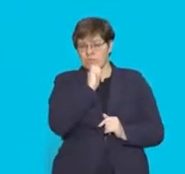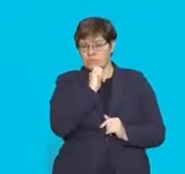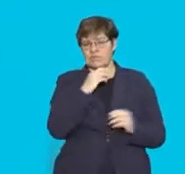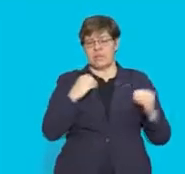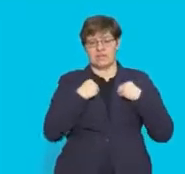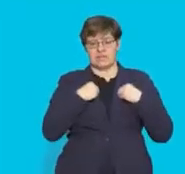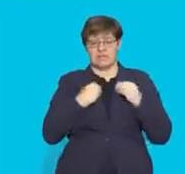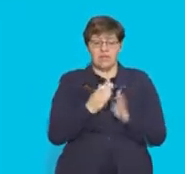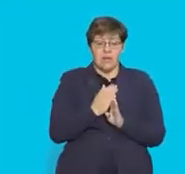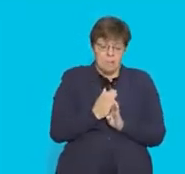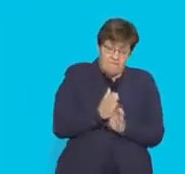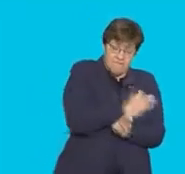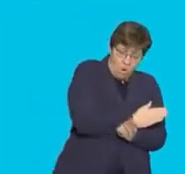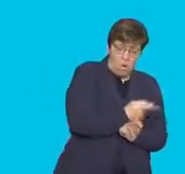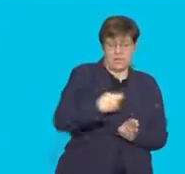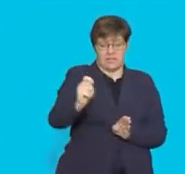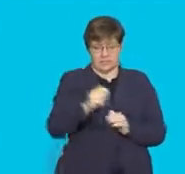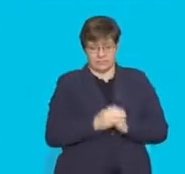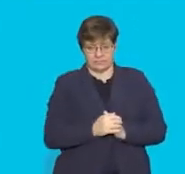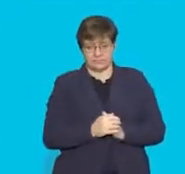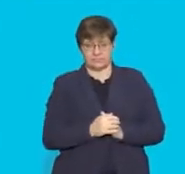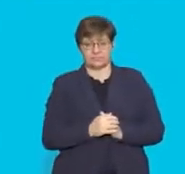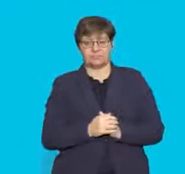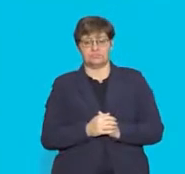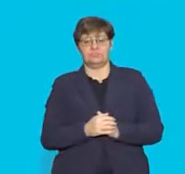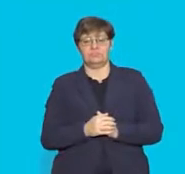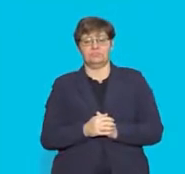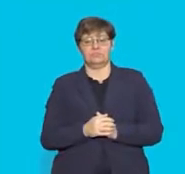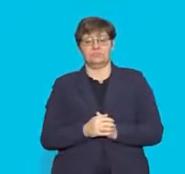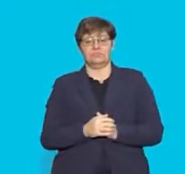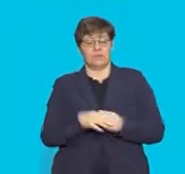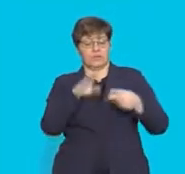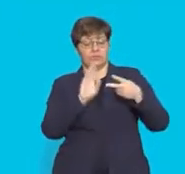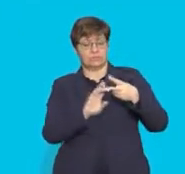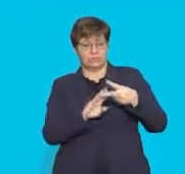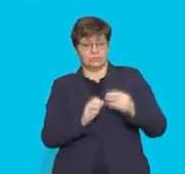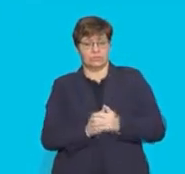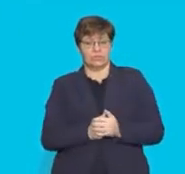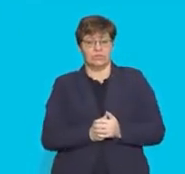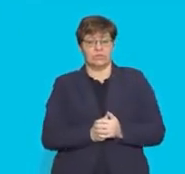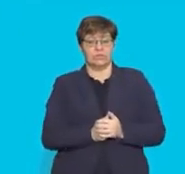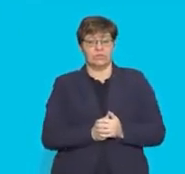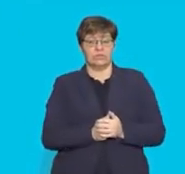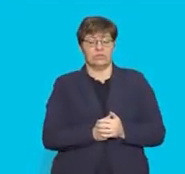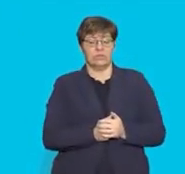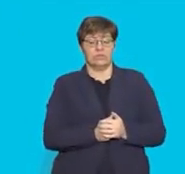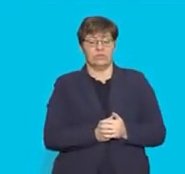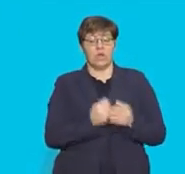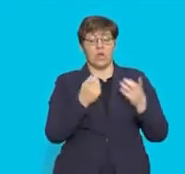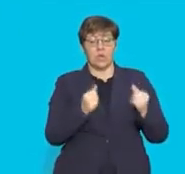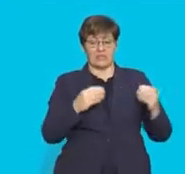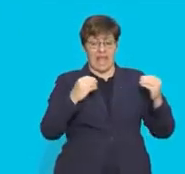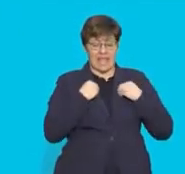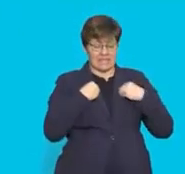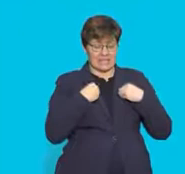asset before we dispose of it. Right, step number one. There we go. Number two, transfer the cost of